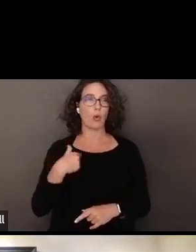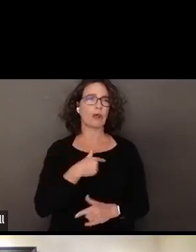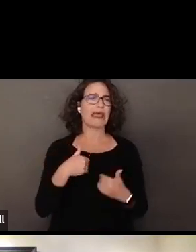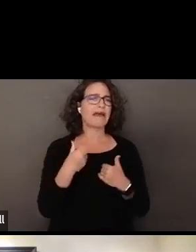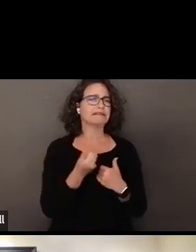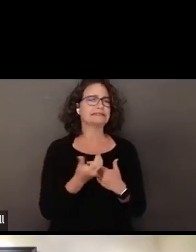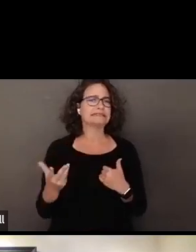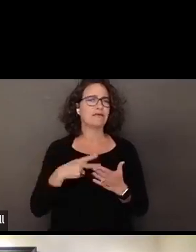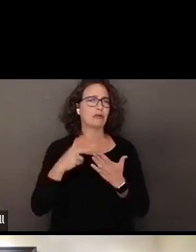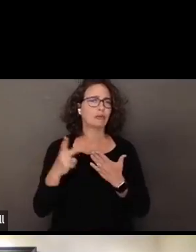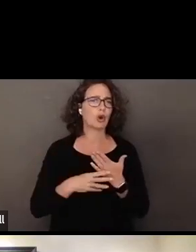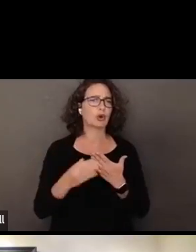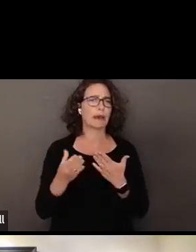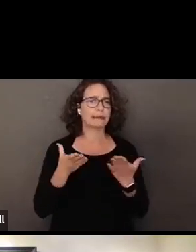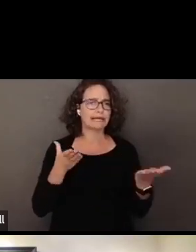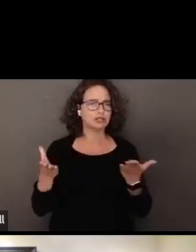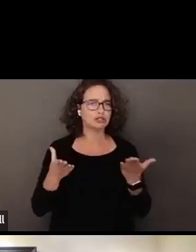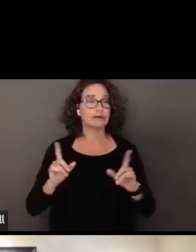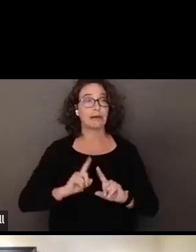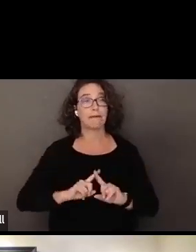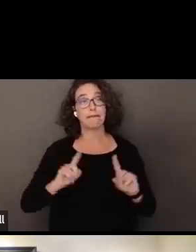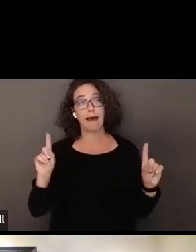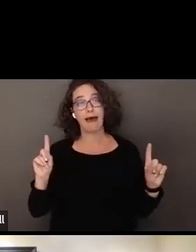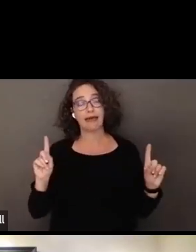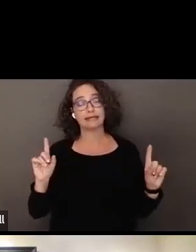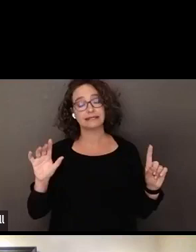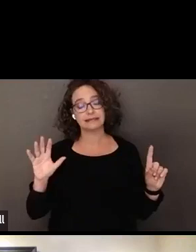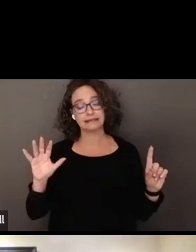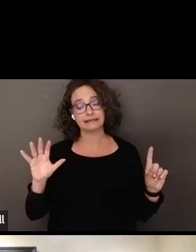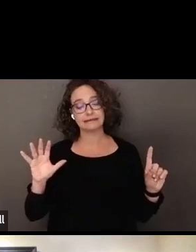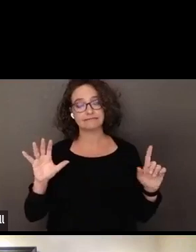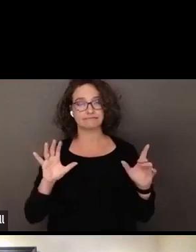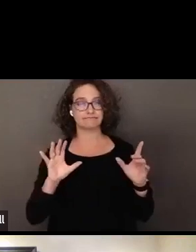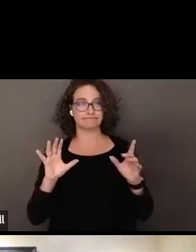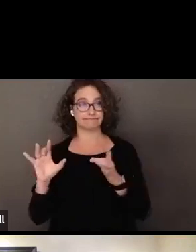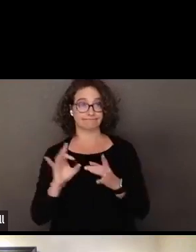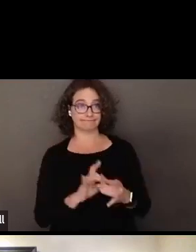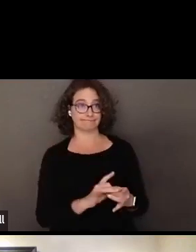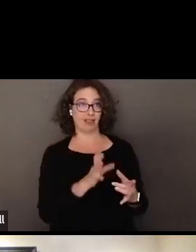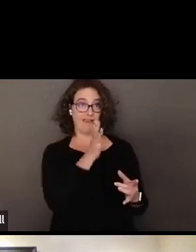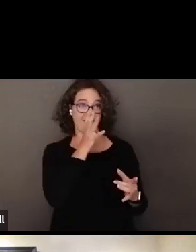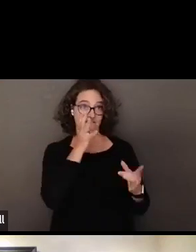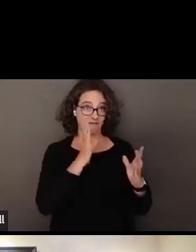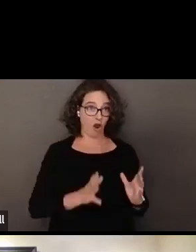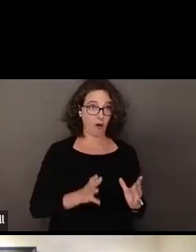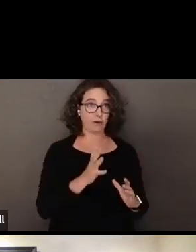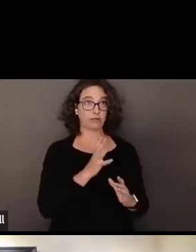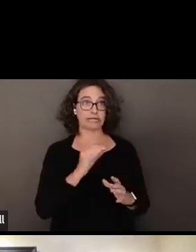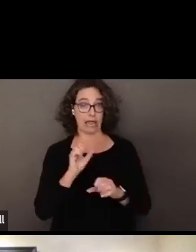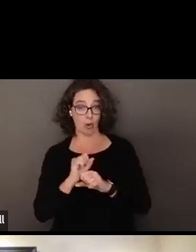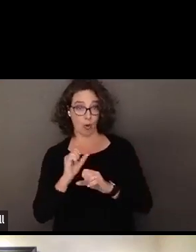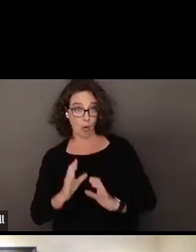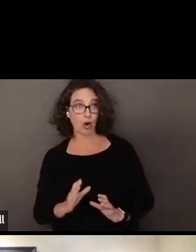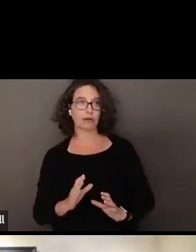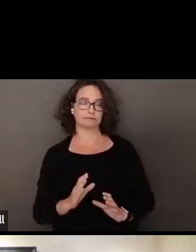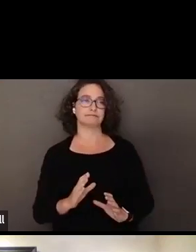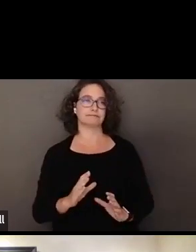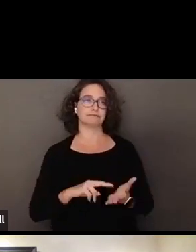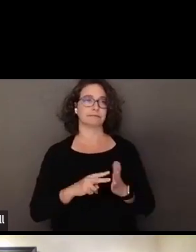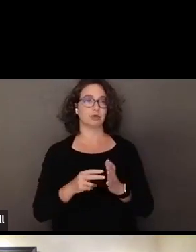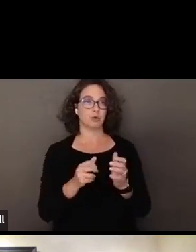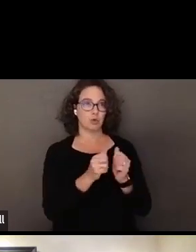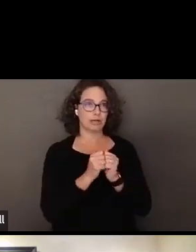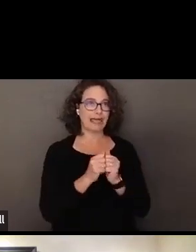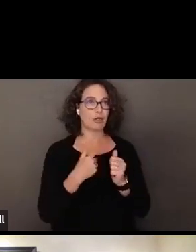services, but the relation to farmers and workers has to do with the Together We Grow project.